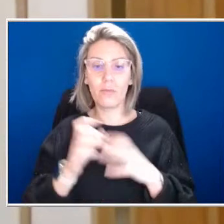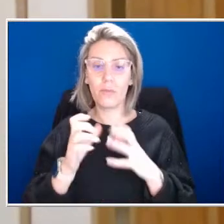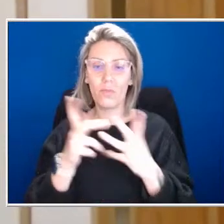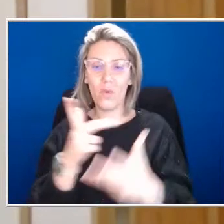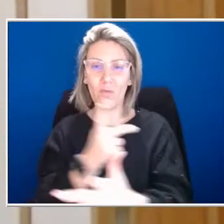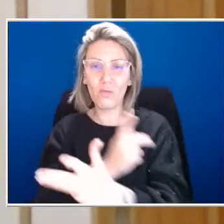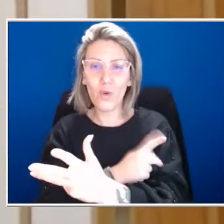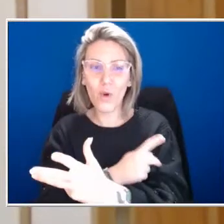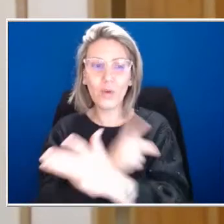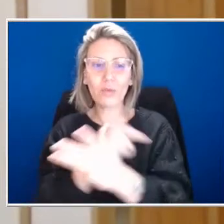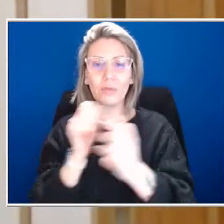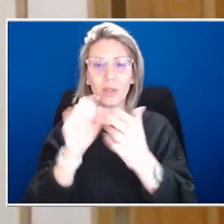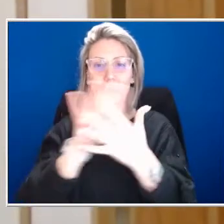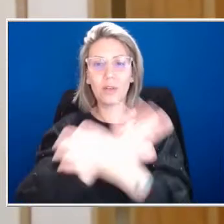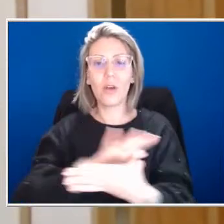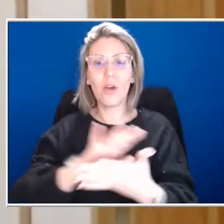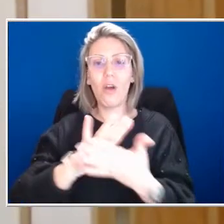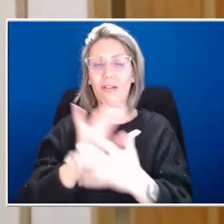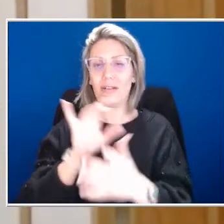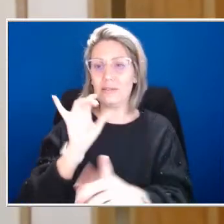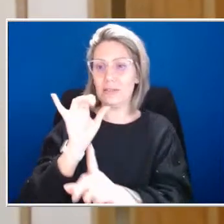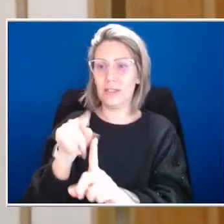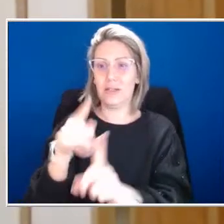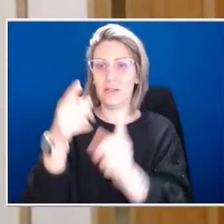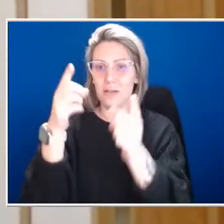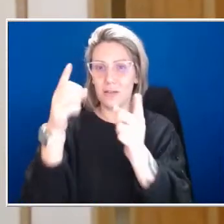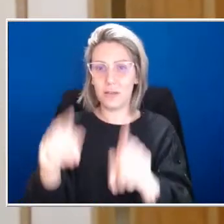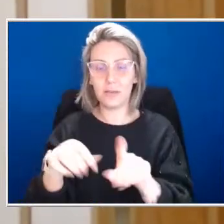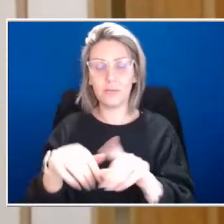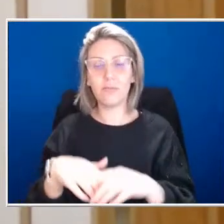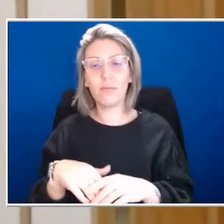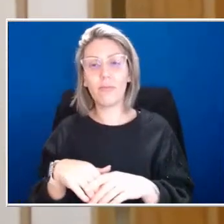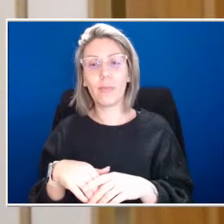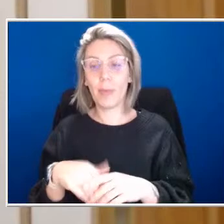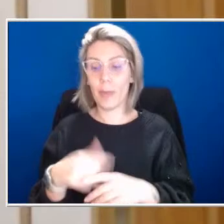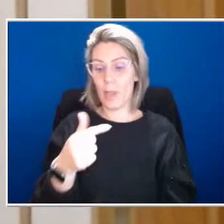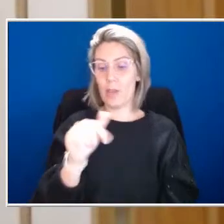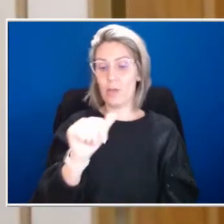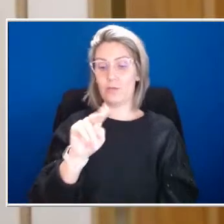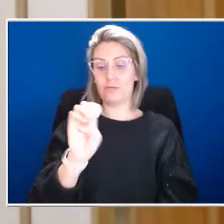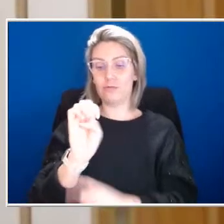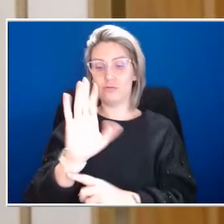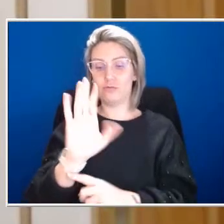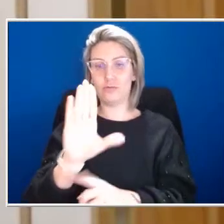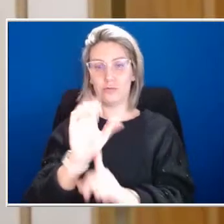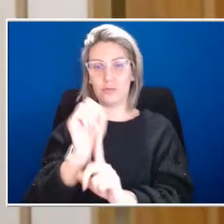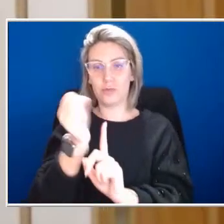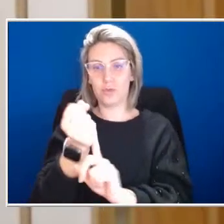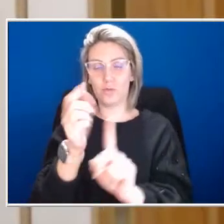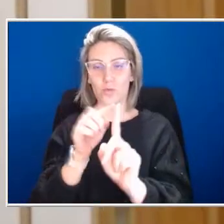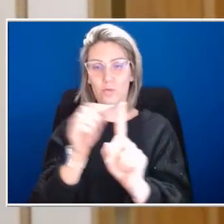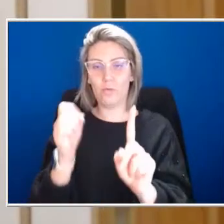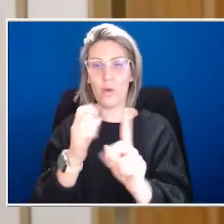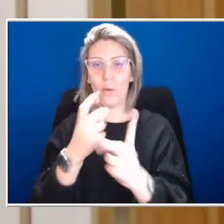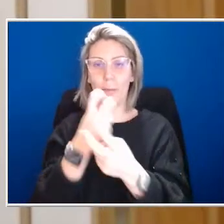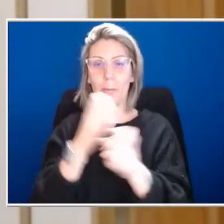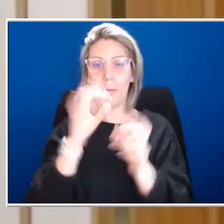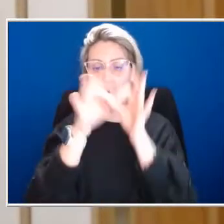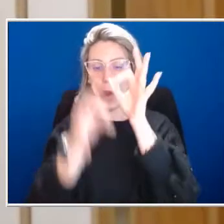cause amyloidosis. So in Gene's case, the protein was coming from the bone marrow because bone marrow